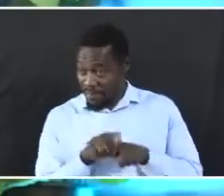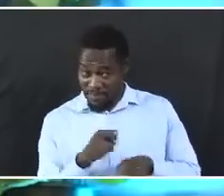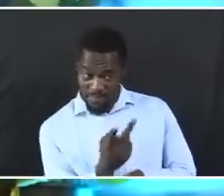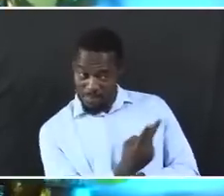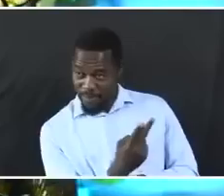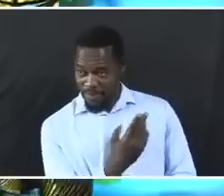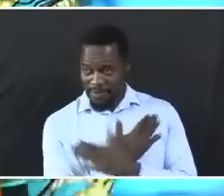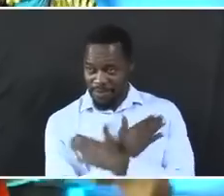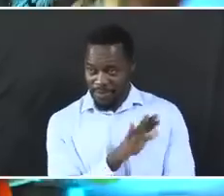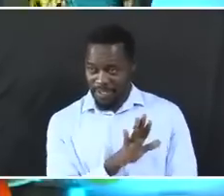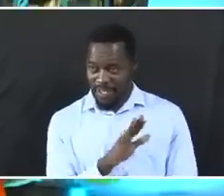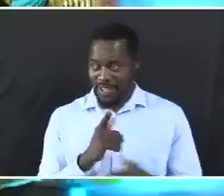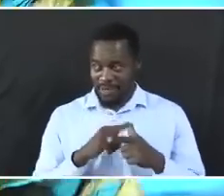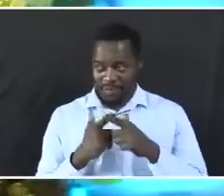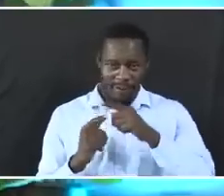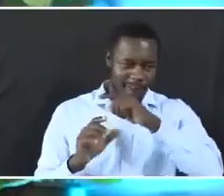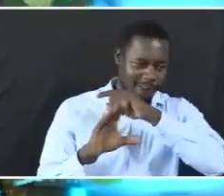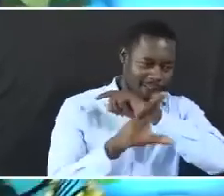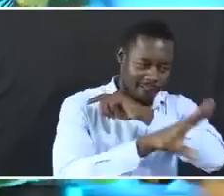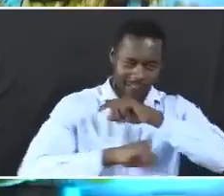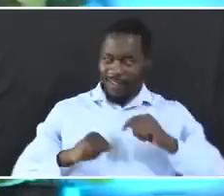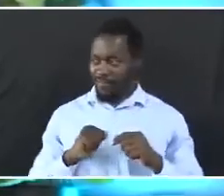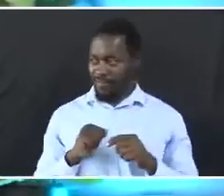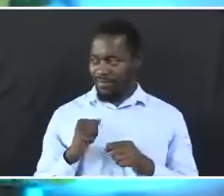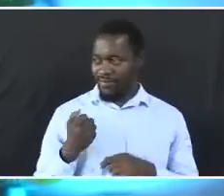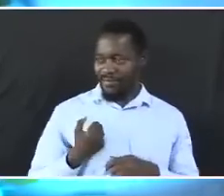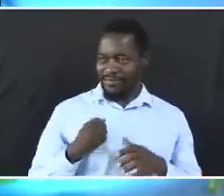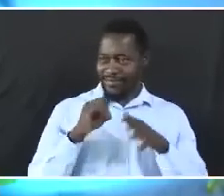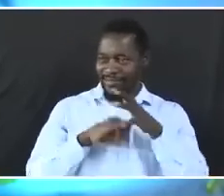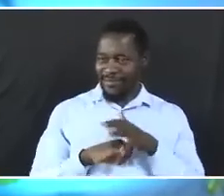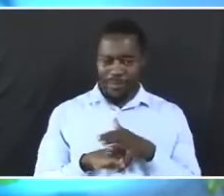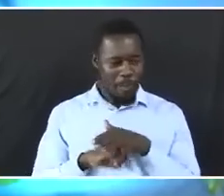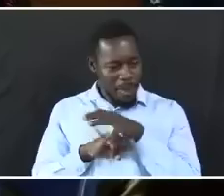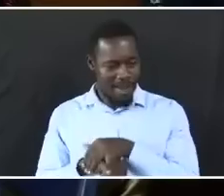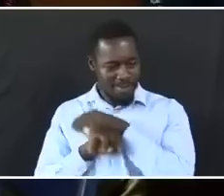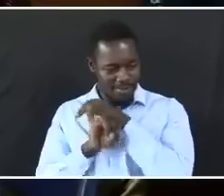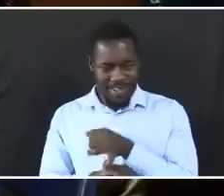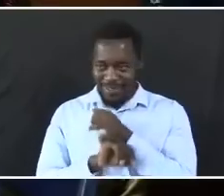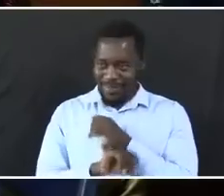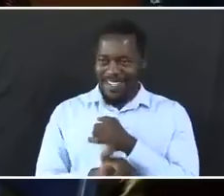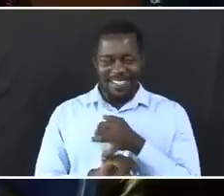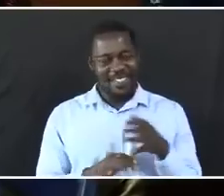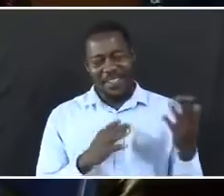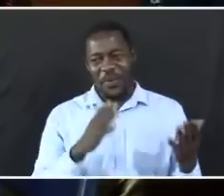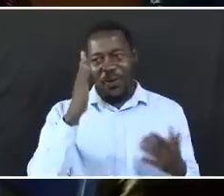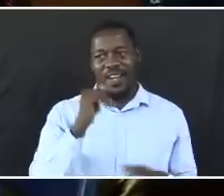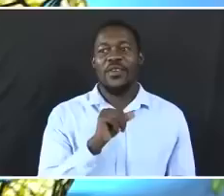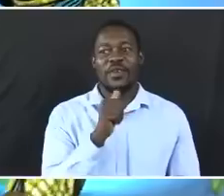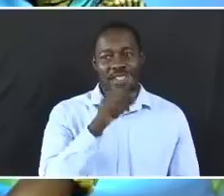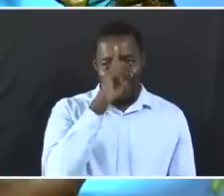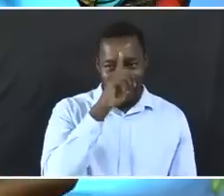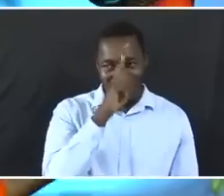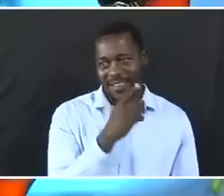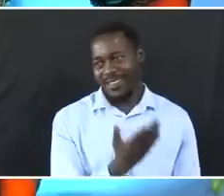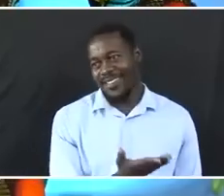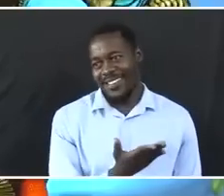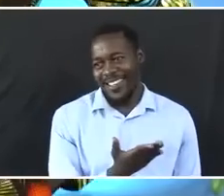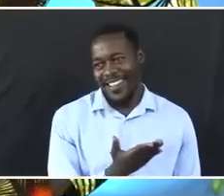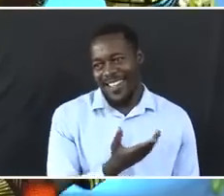earth. Advise him to wait. We will find out when we get there. Personally, I have no idea.